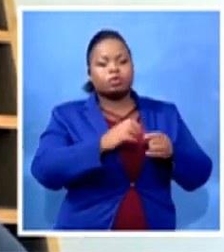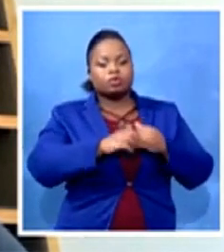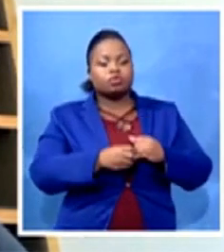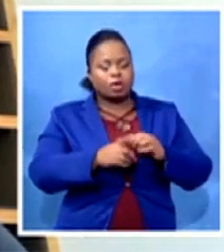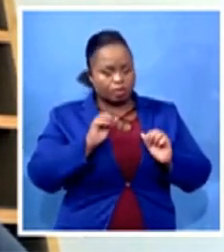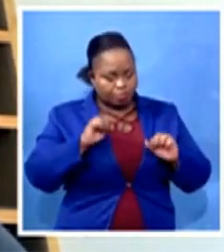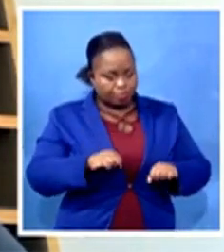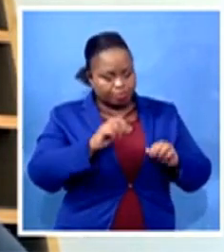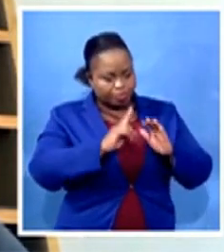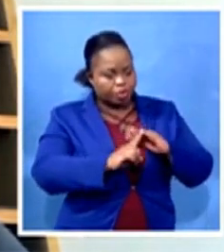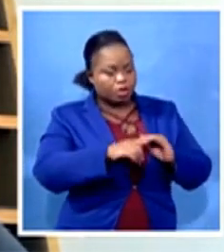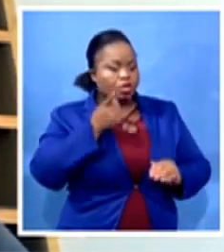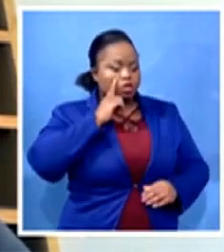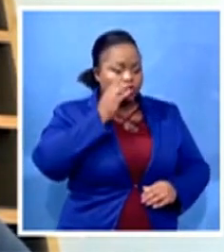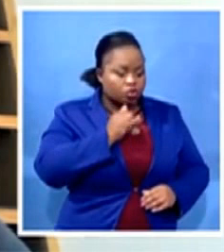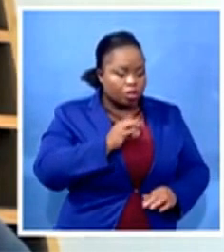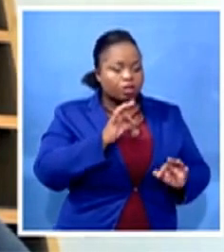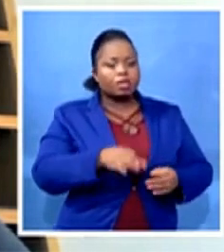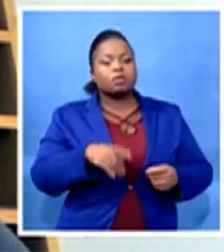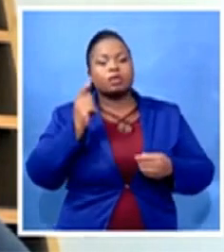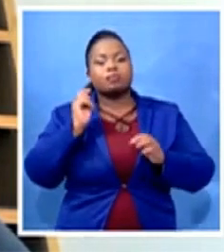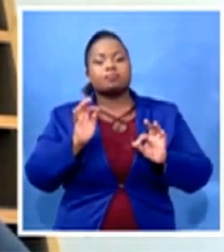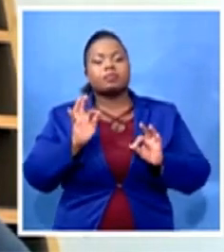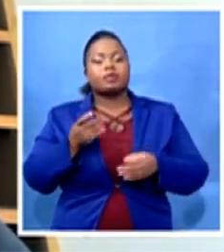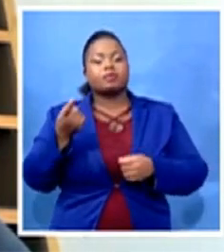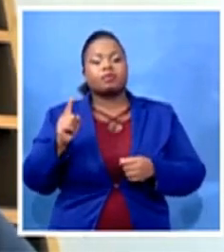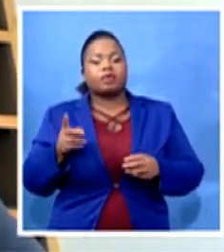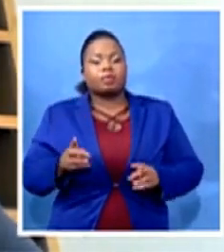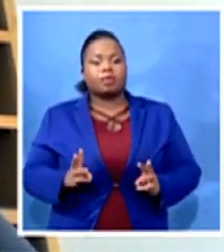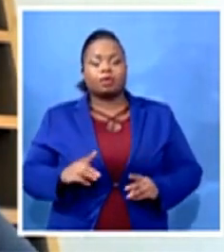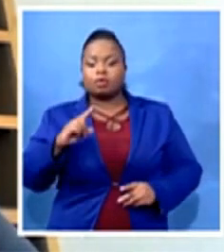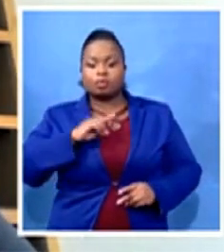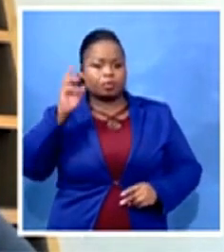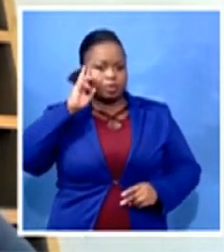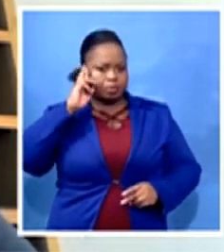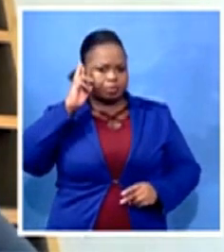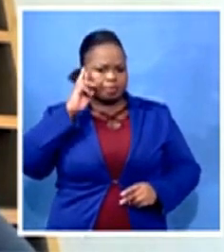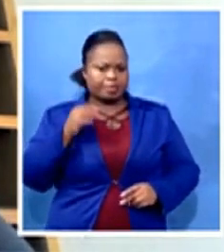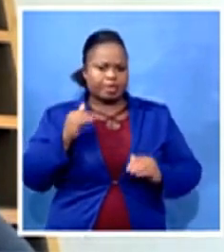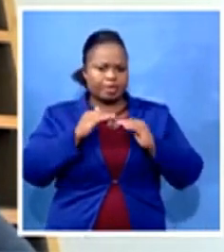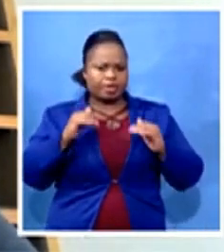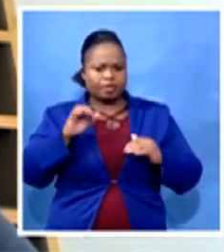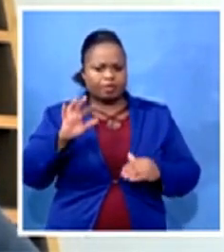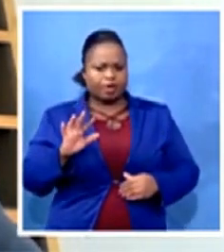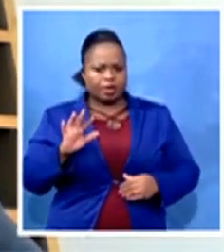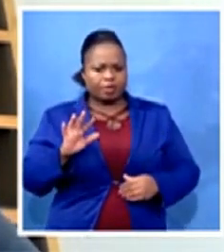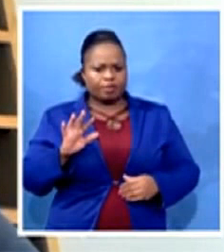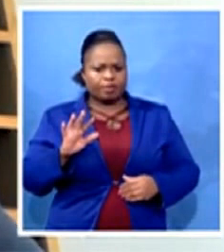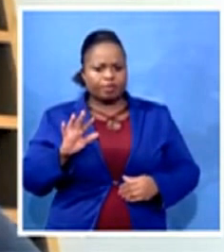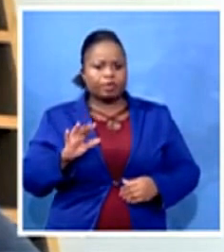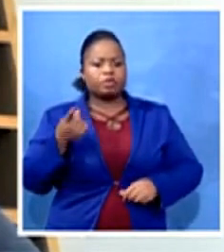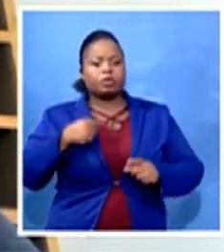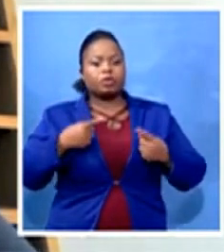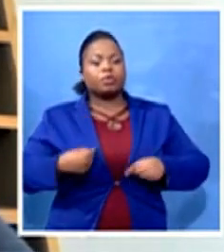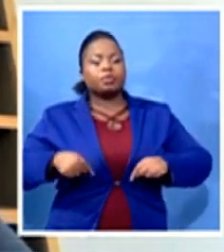billing. You will recall that during the level 5 lockdown, we were not supposed to send